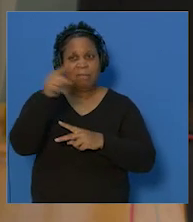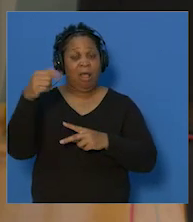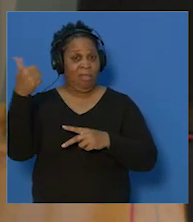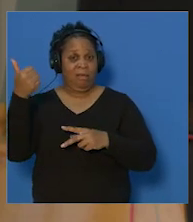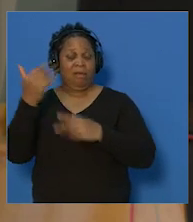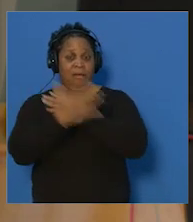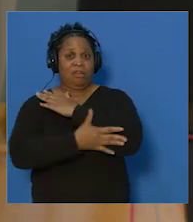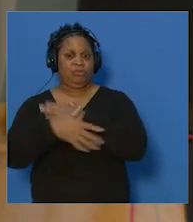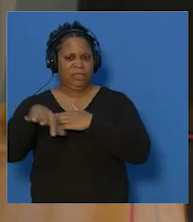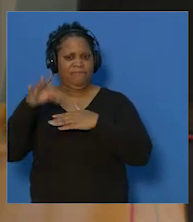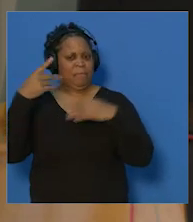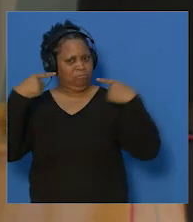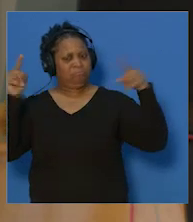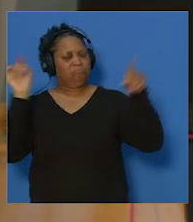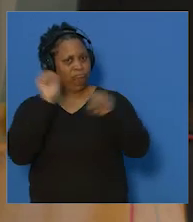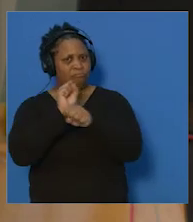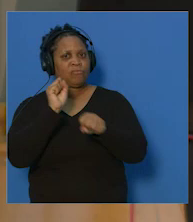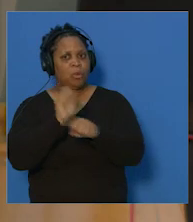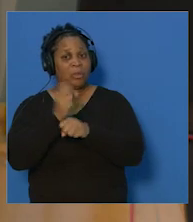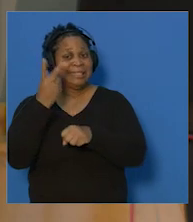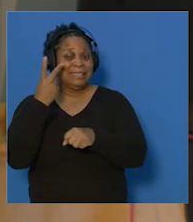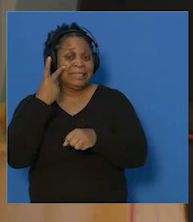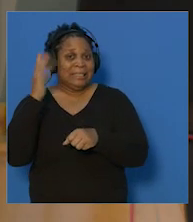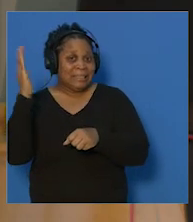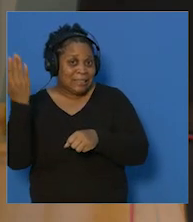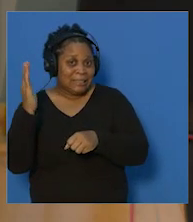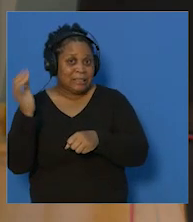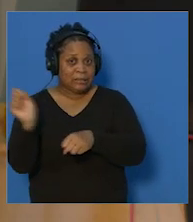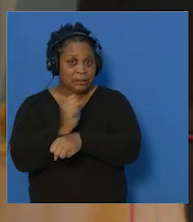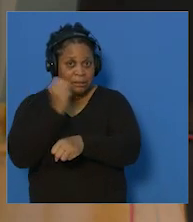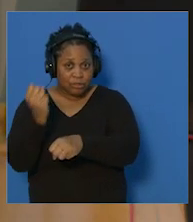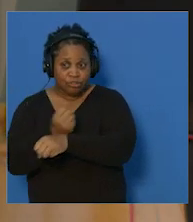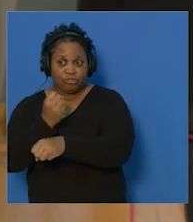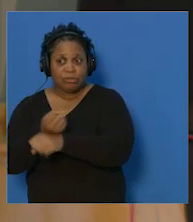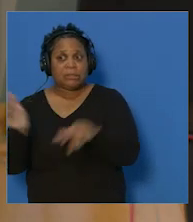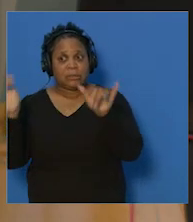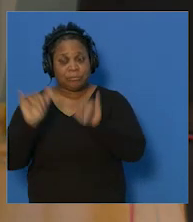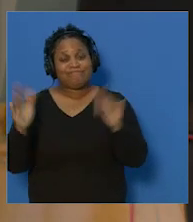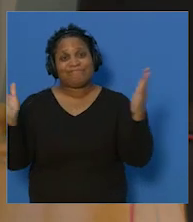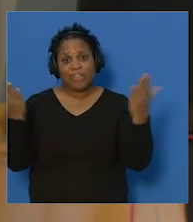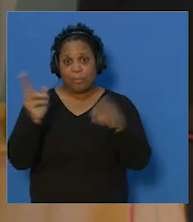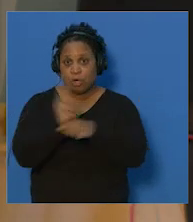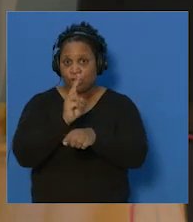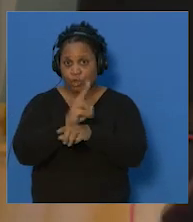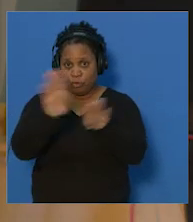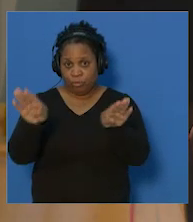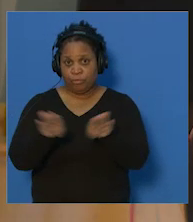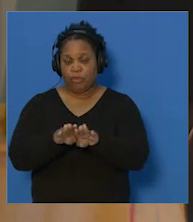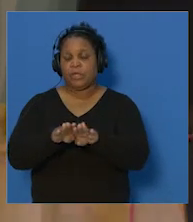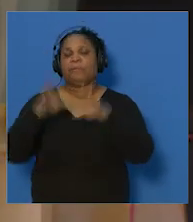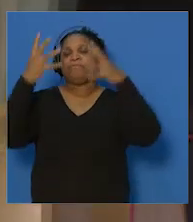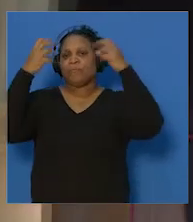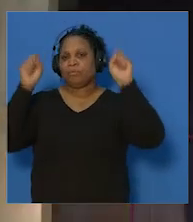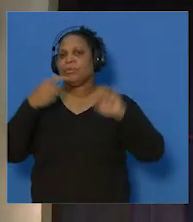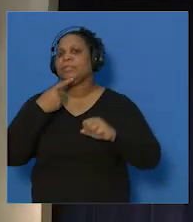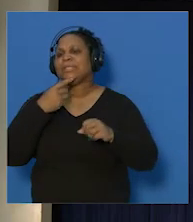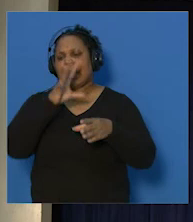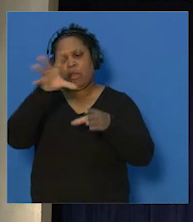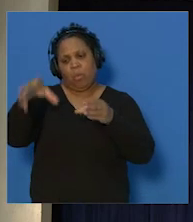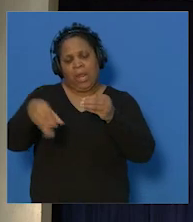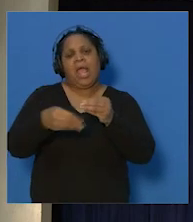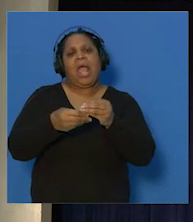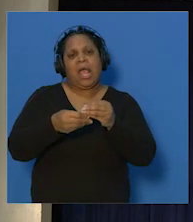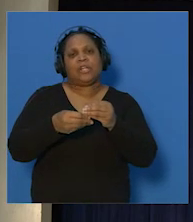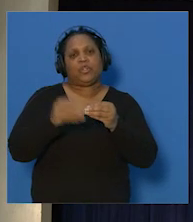successful to see whether or not those same strategies can be implemented in Bermuda. What is the... Okay. Minister of Health has said.